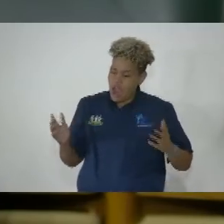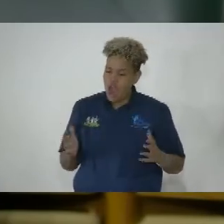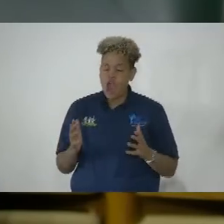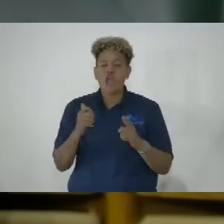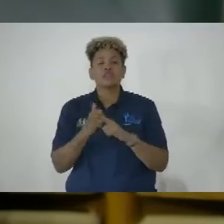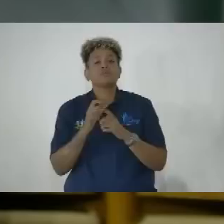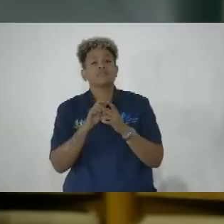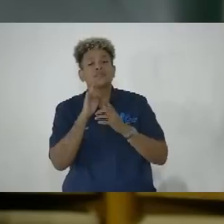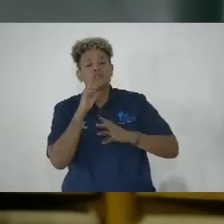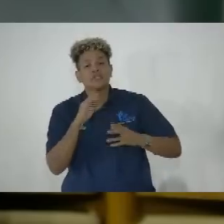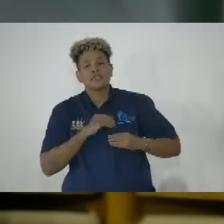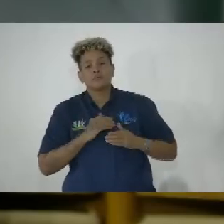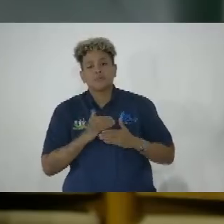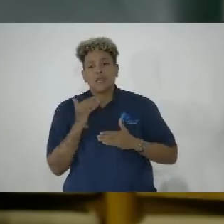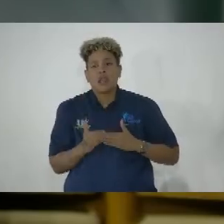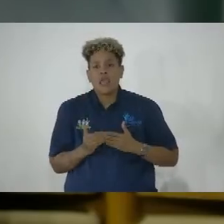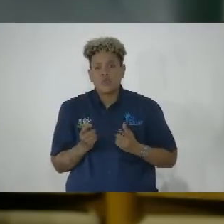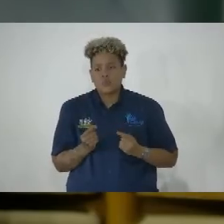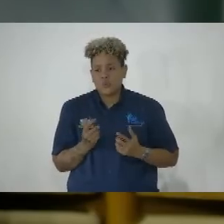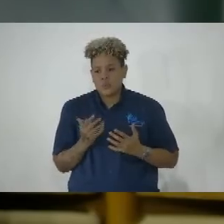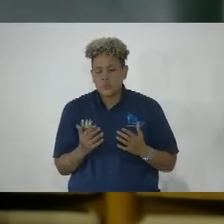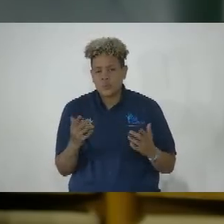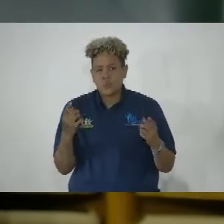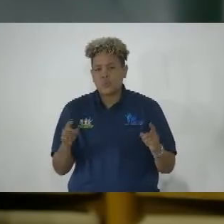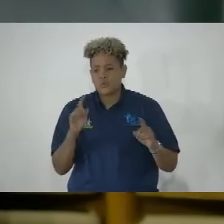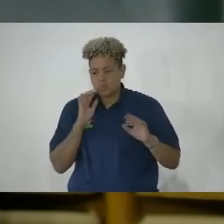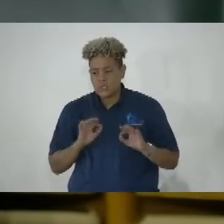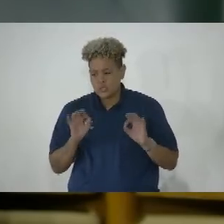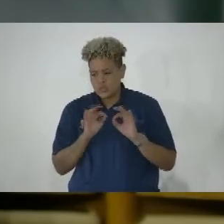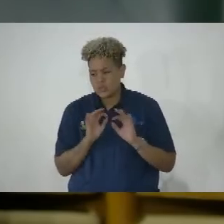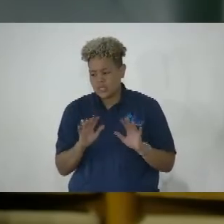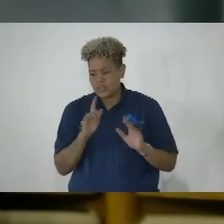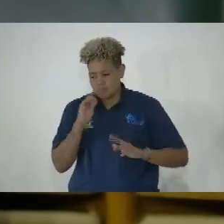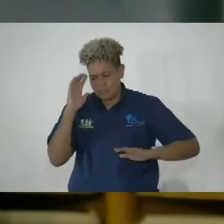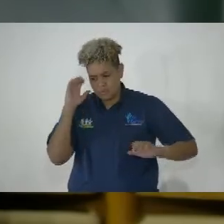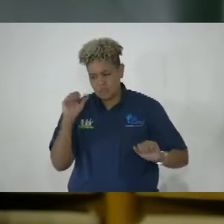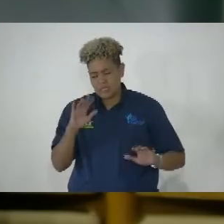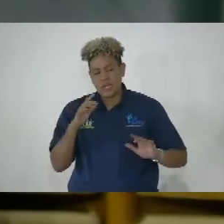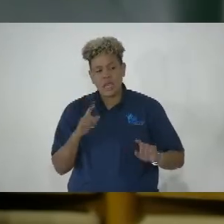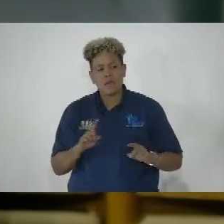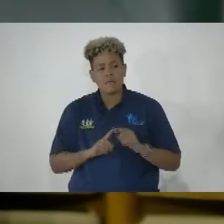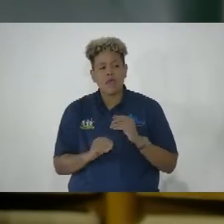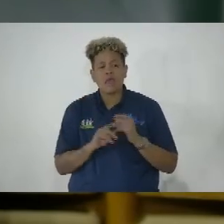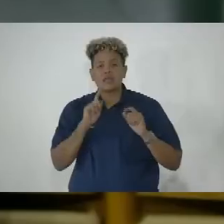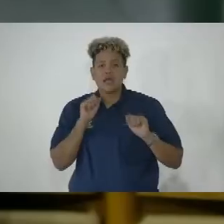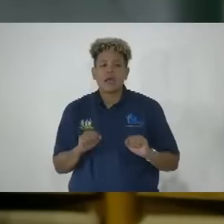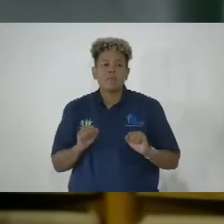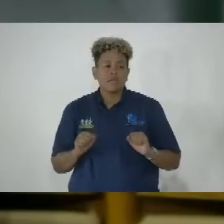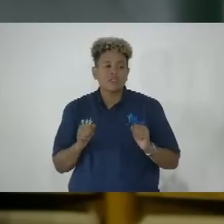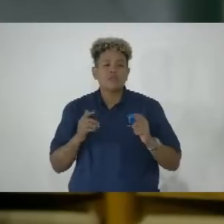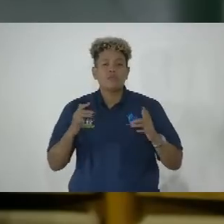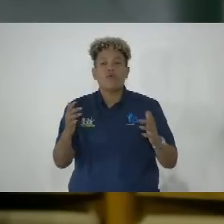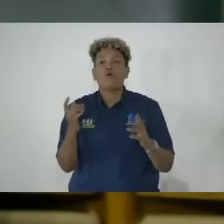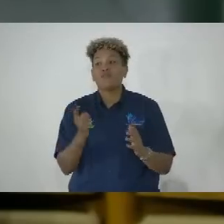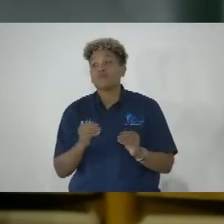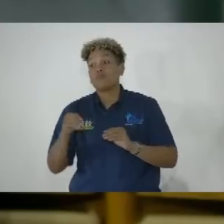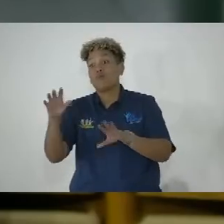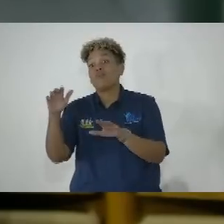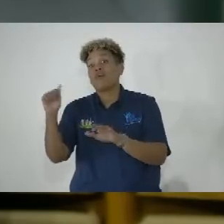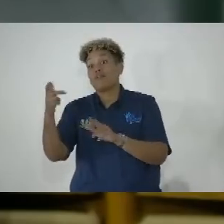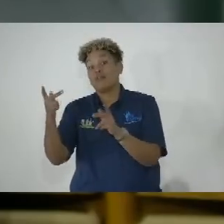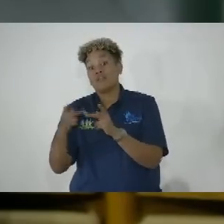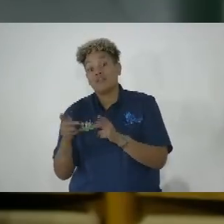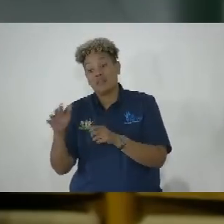encouragement to take the next step, that's absolutely critical, Mr. President. And then the ability to move to somewhere, that